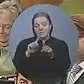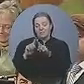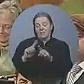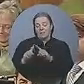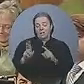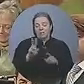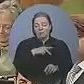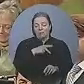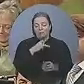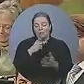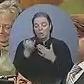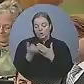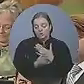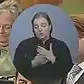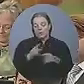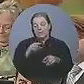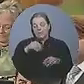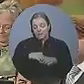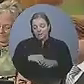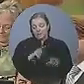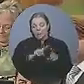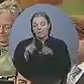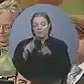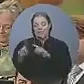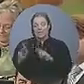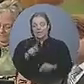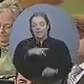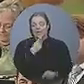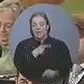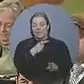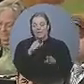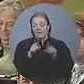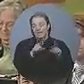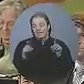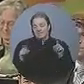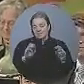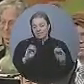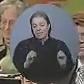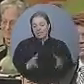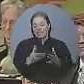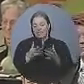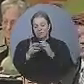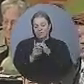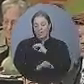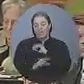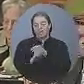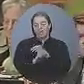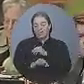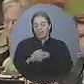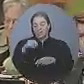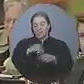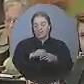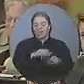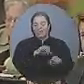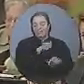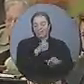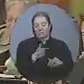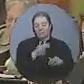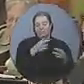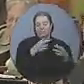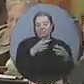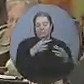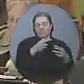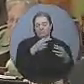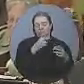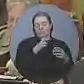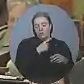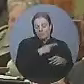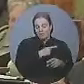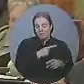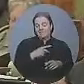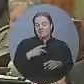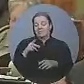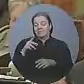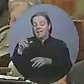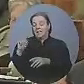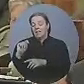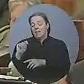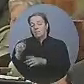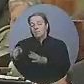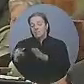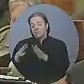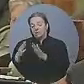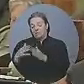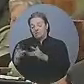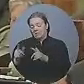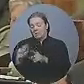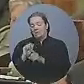in those locations, Mr. Speaker. But the situation in Thompson is different. There's no question about it. I have had the opportunity to